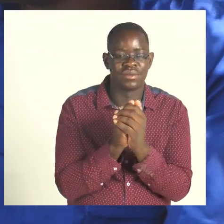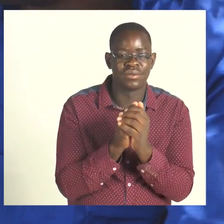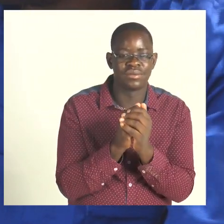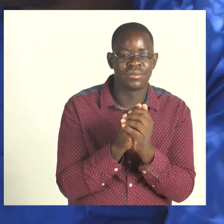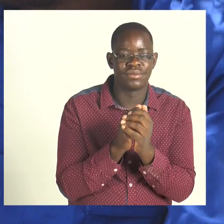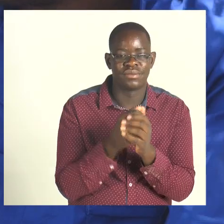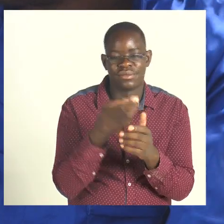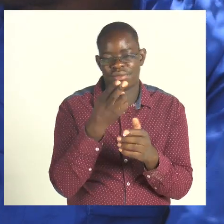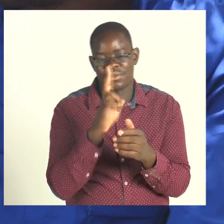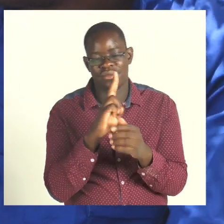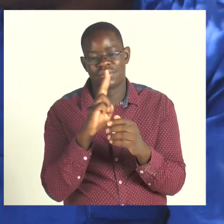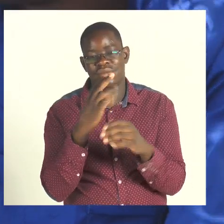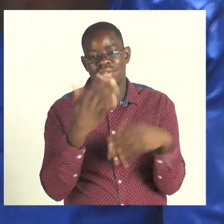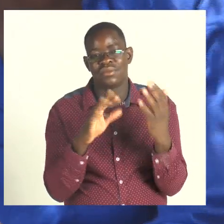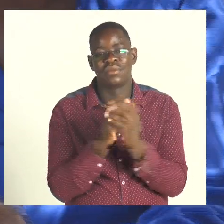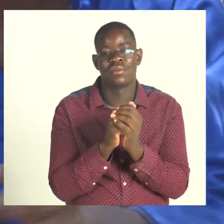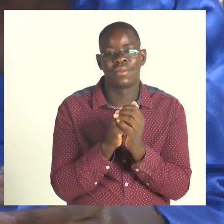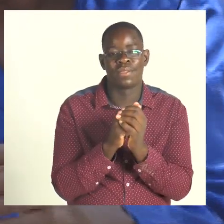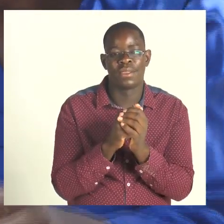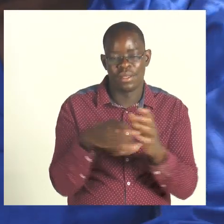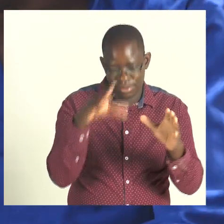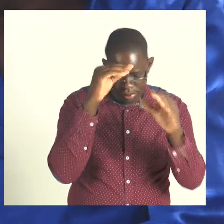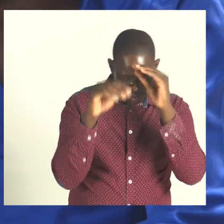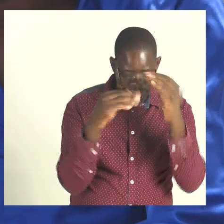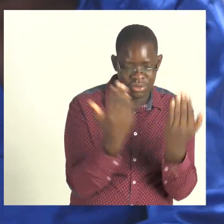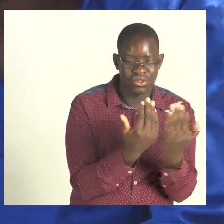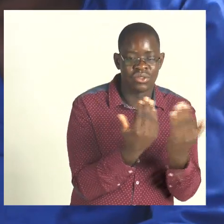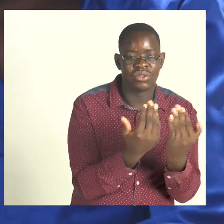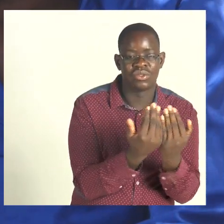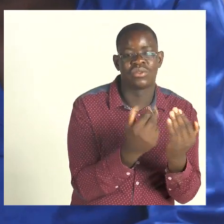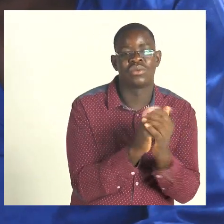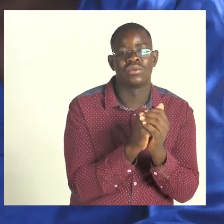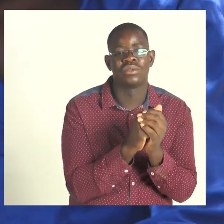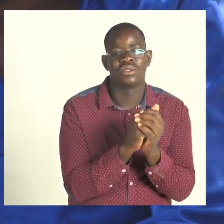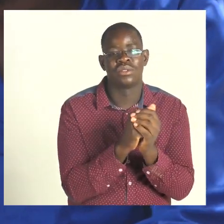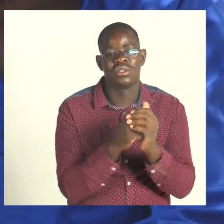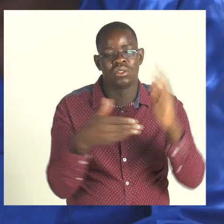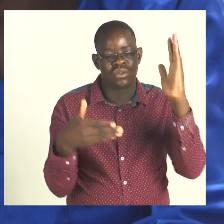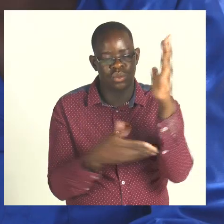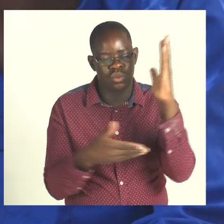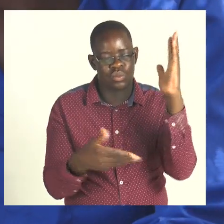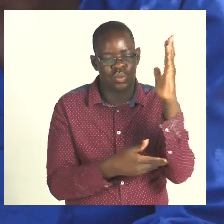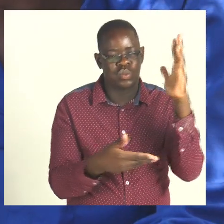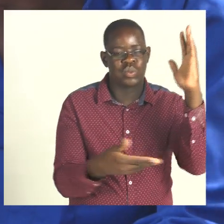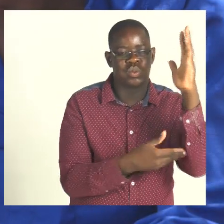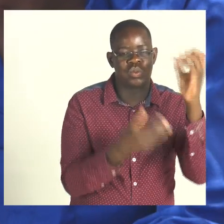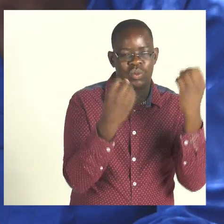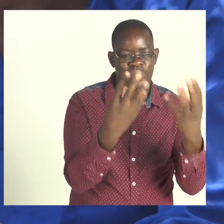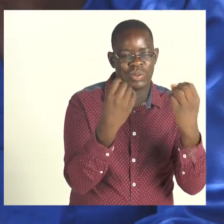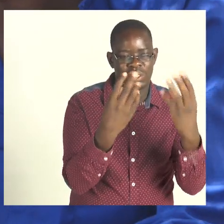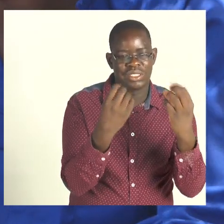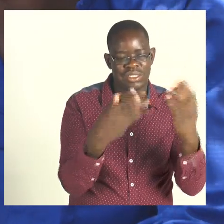told me about it. He said they learned about it in school. You know, it's when you cut down more trees, like a lot of